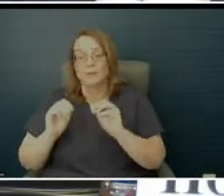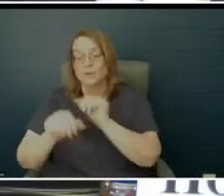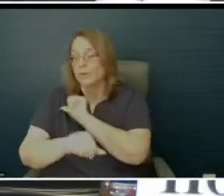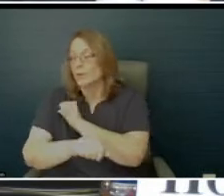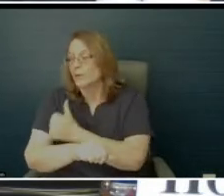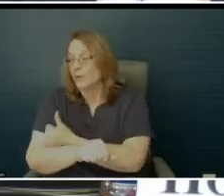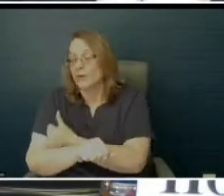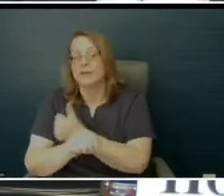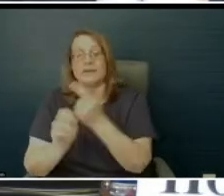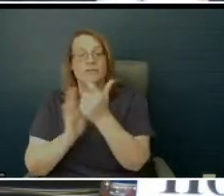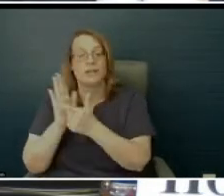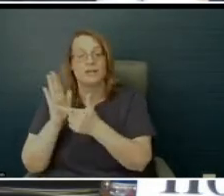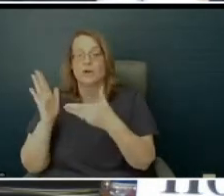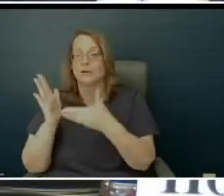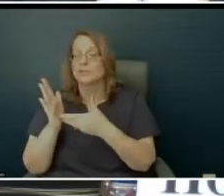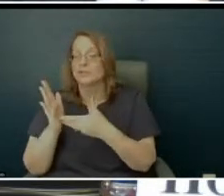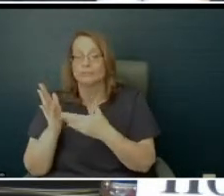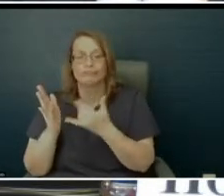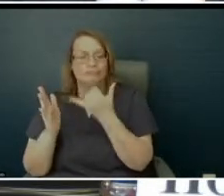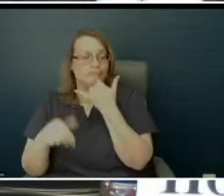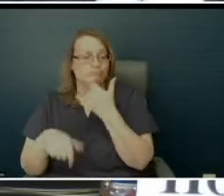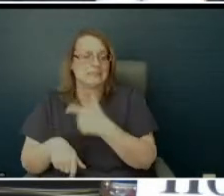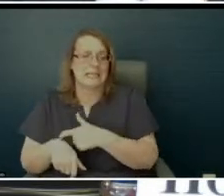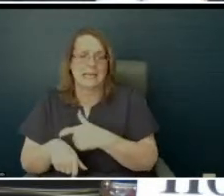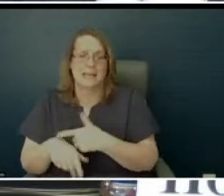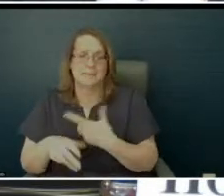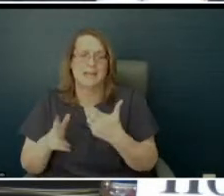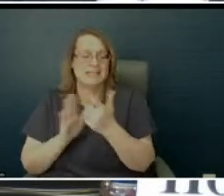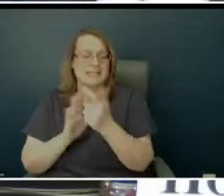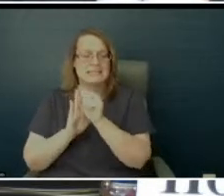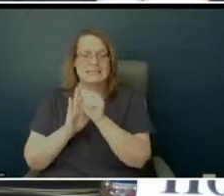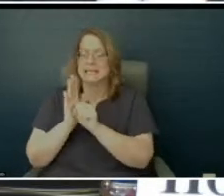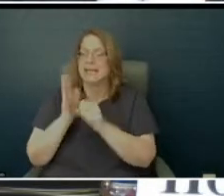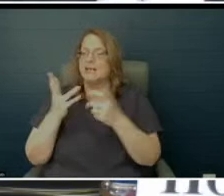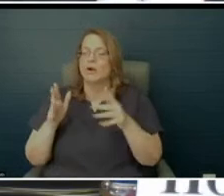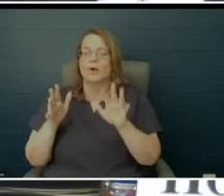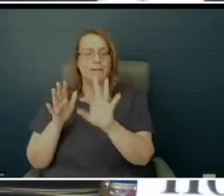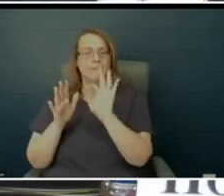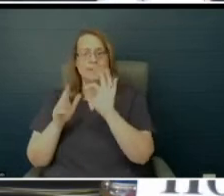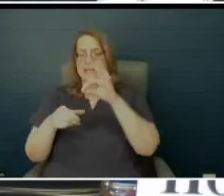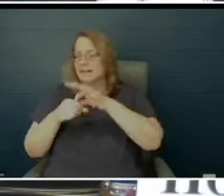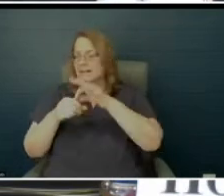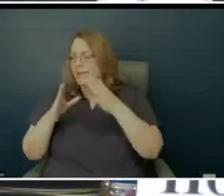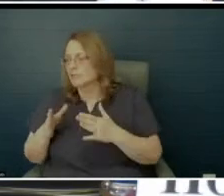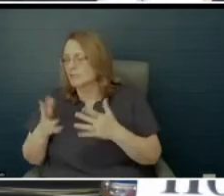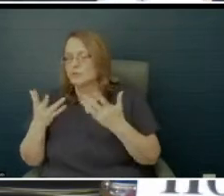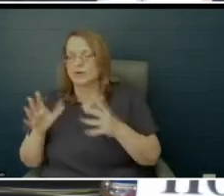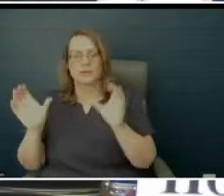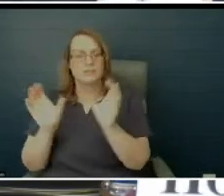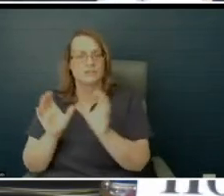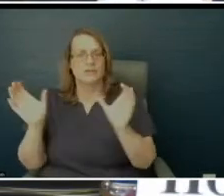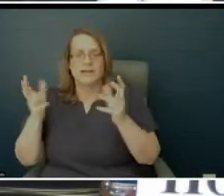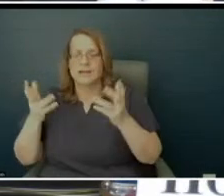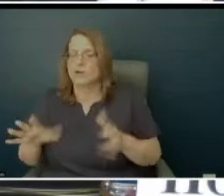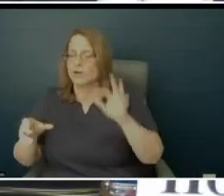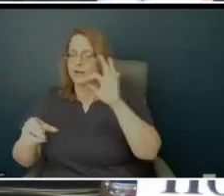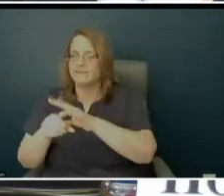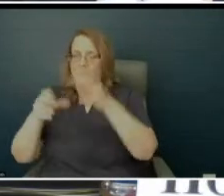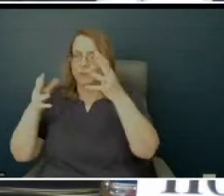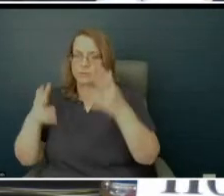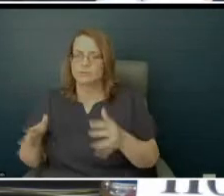have been untimely. The states had chosen their electors. The electors had been certified. They'd cast their votes. They'd been sent to Washington,